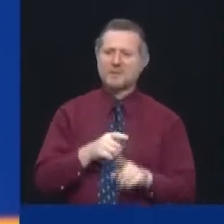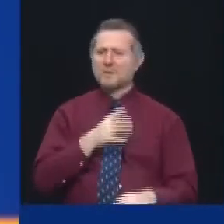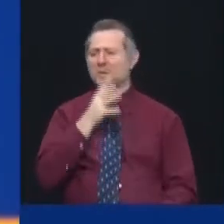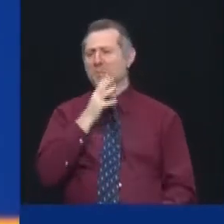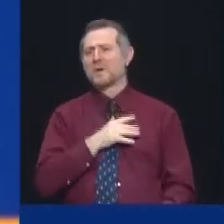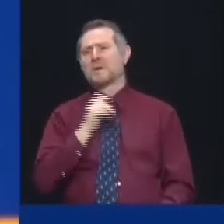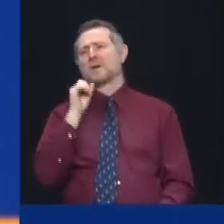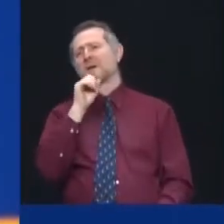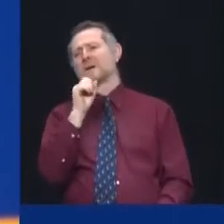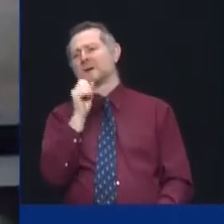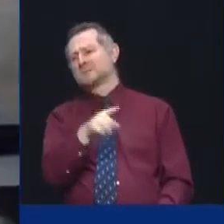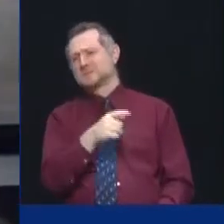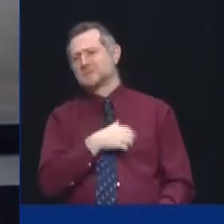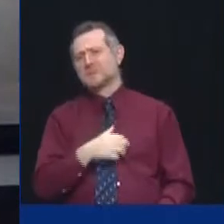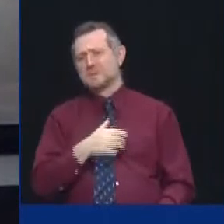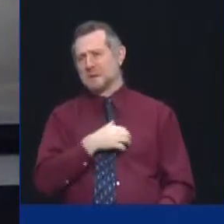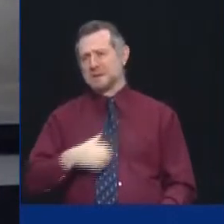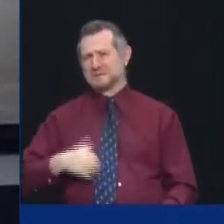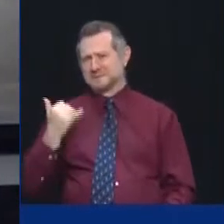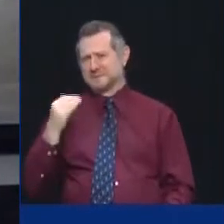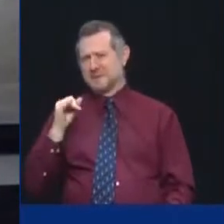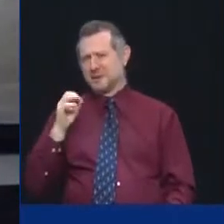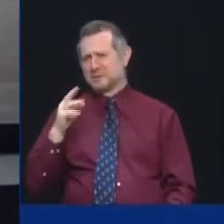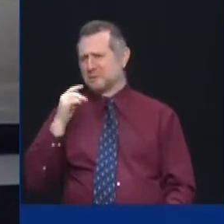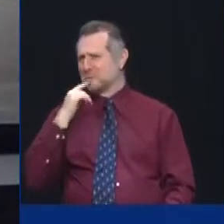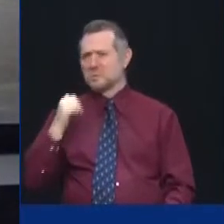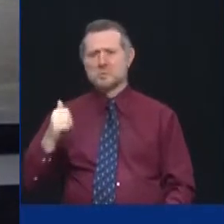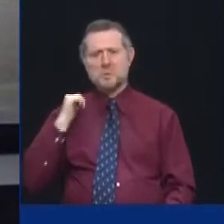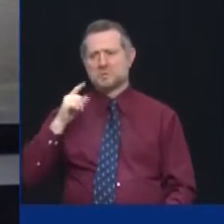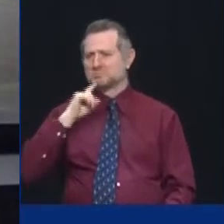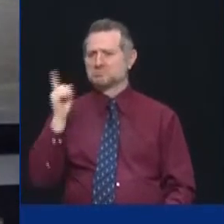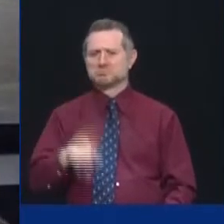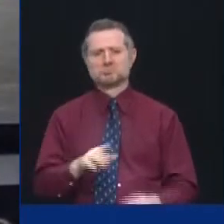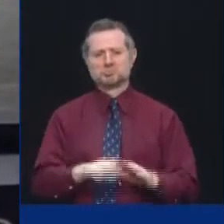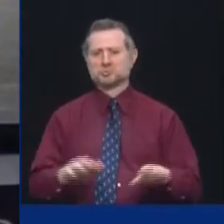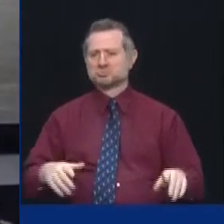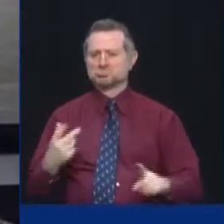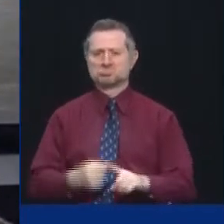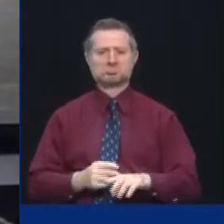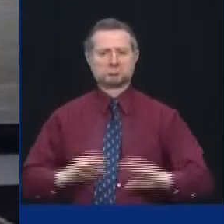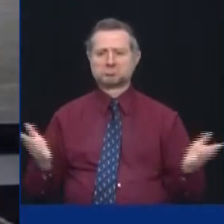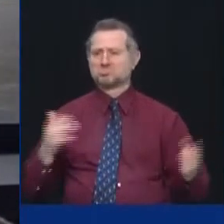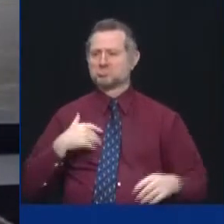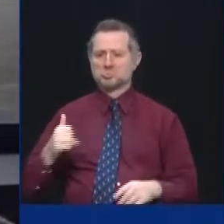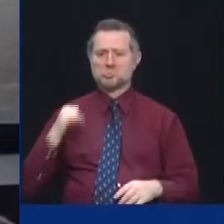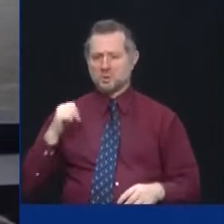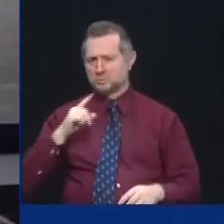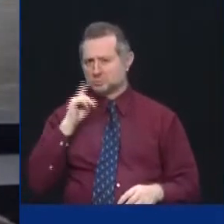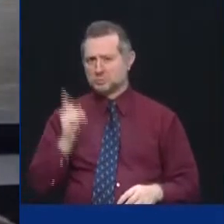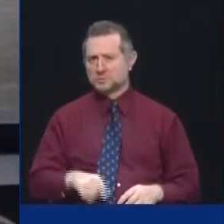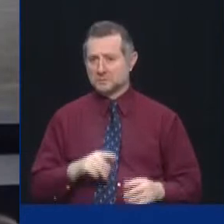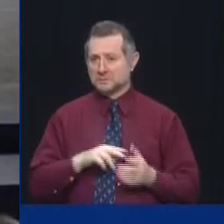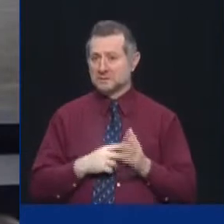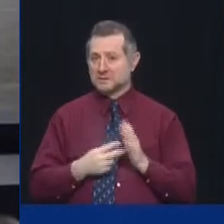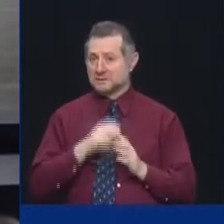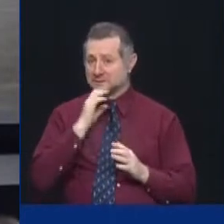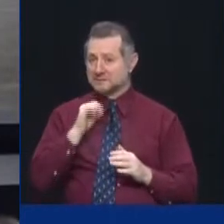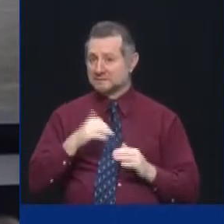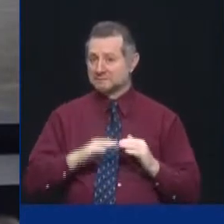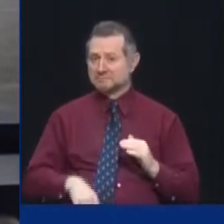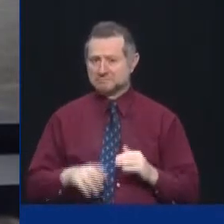our children and their children and their children for years to come, the way we inherited a